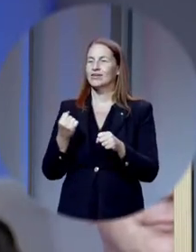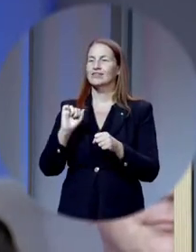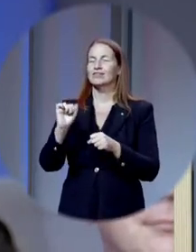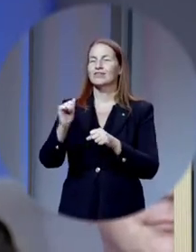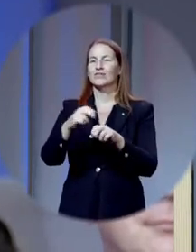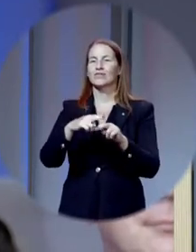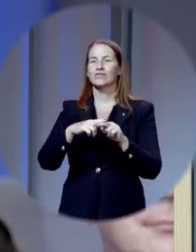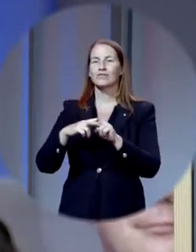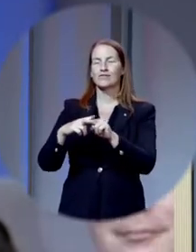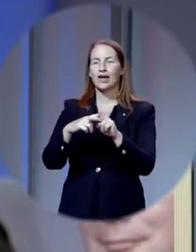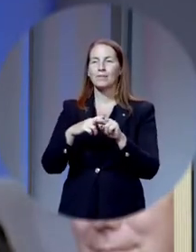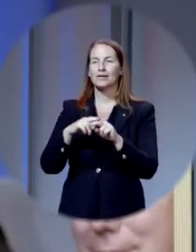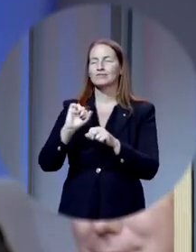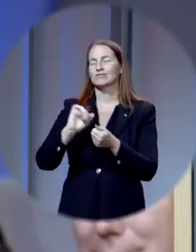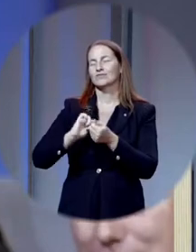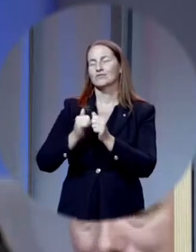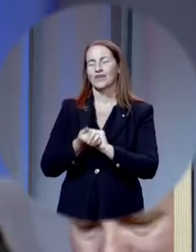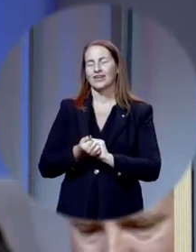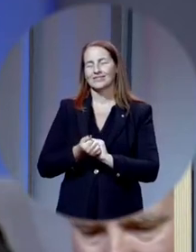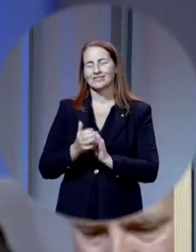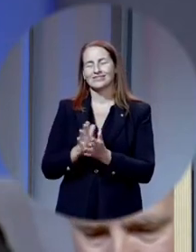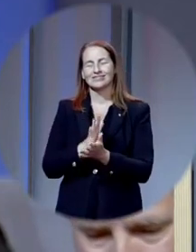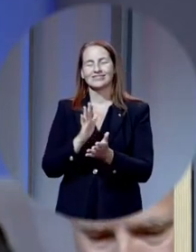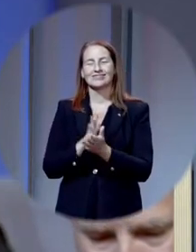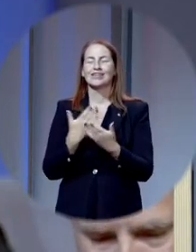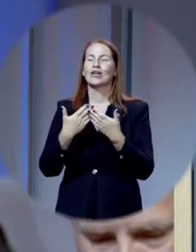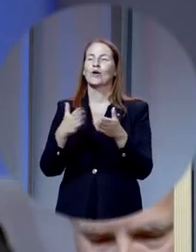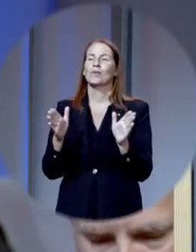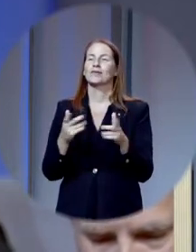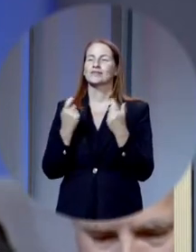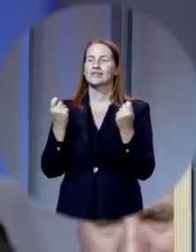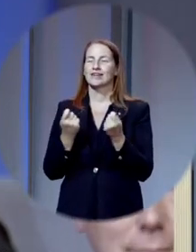me enormous pleasure to open this ceremony.